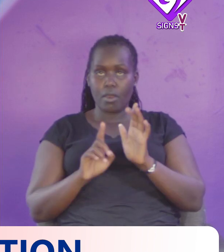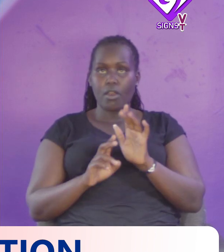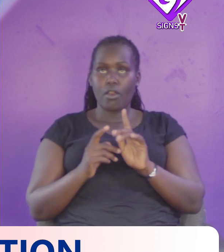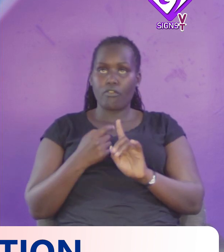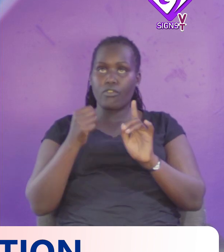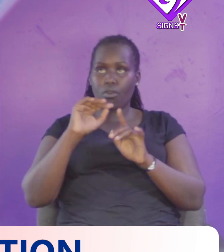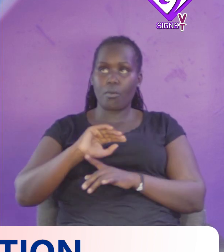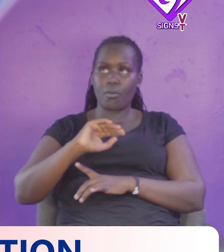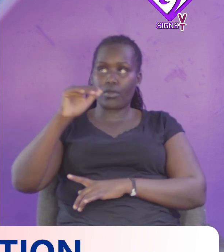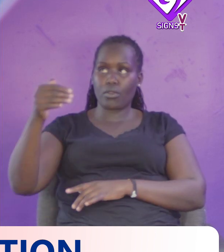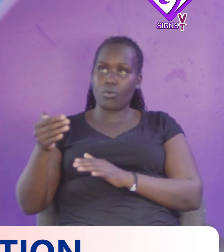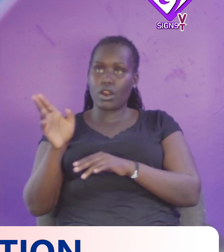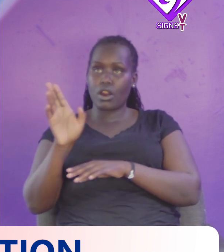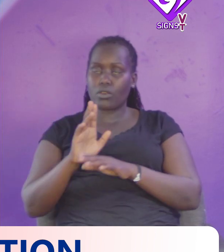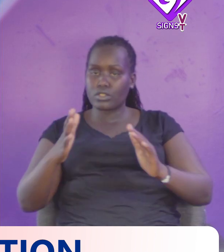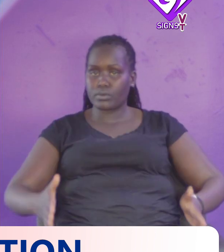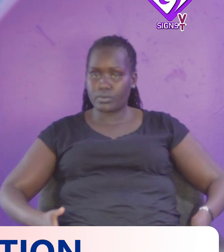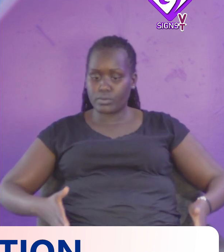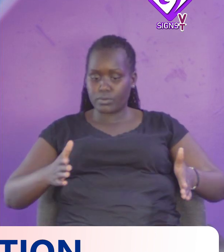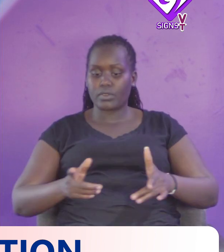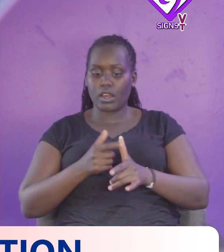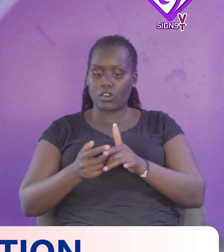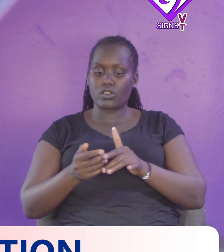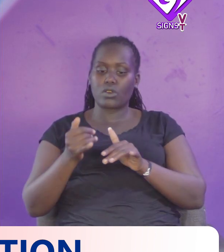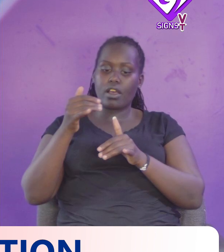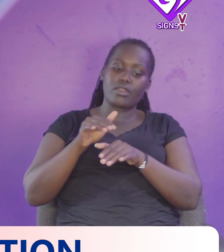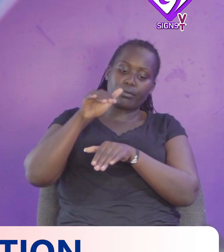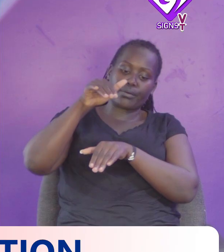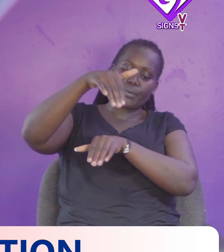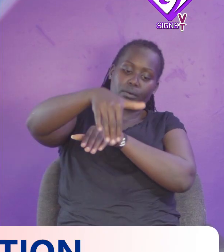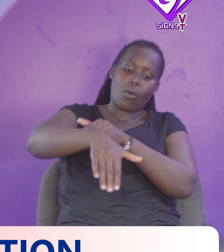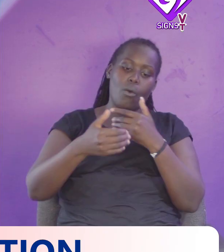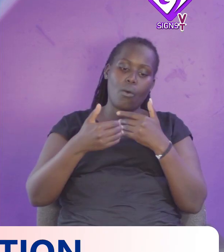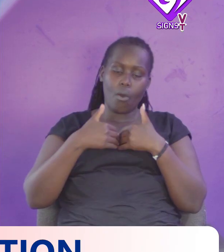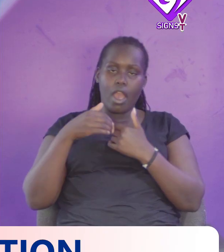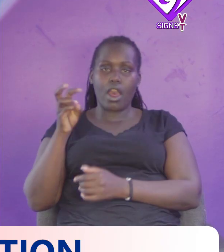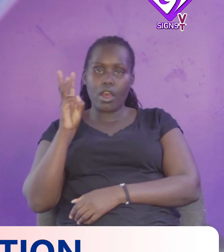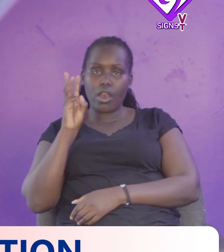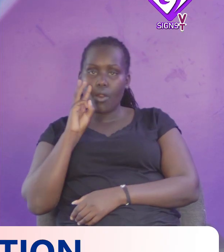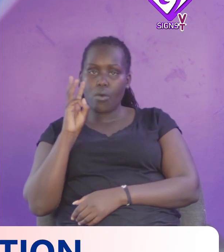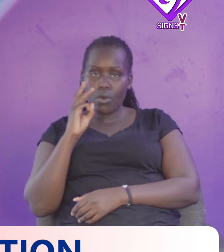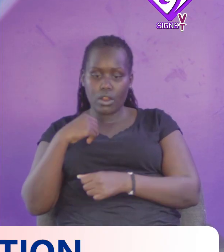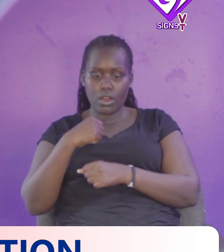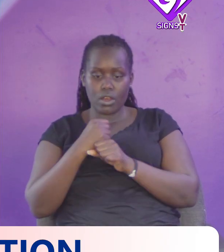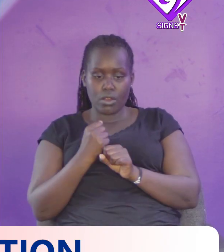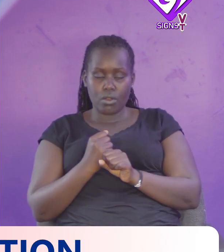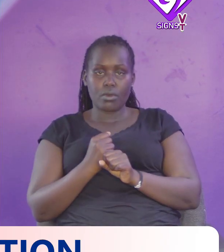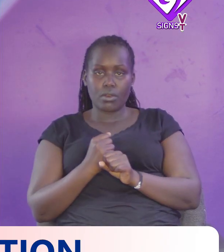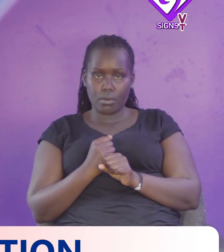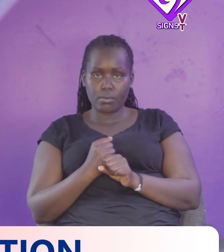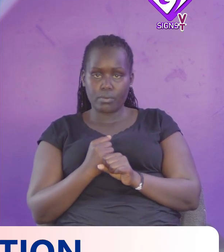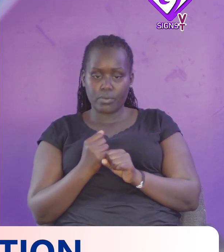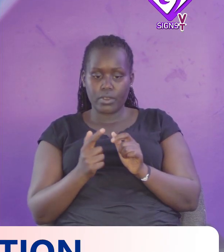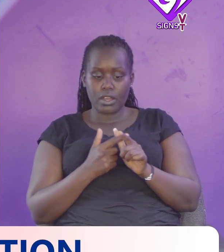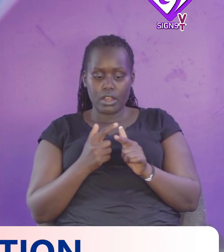on wheelchairs, and right down at the end there was a pool. So you had to make a sharp corner, then